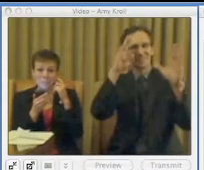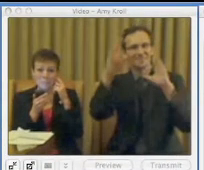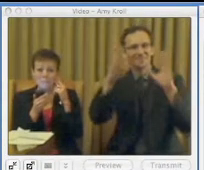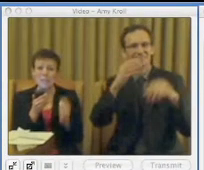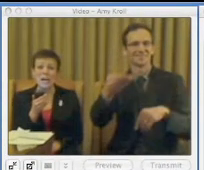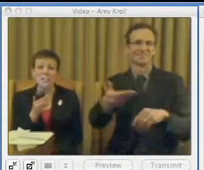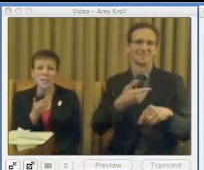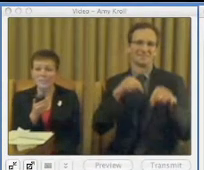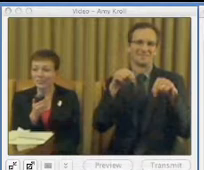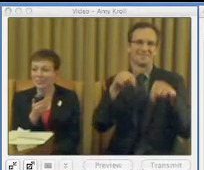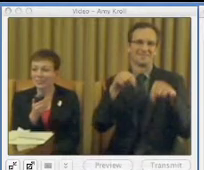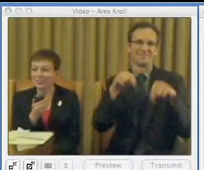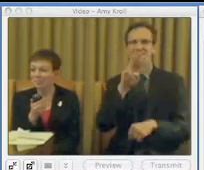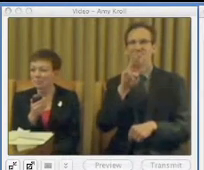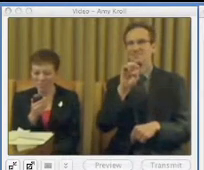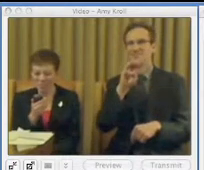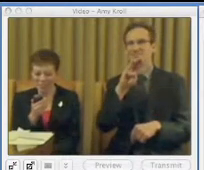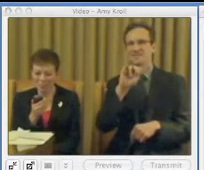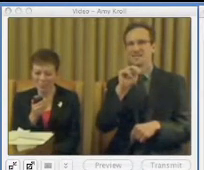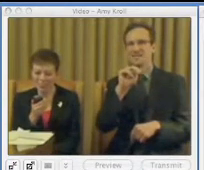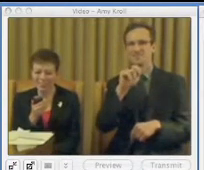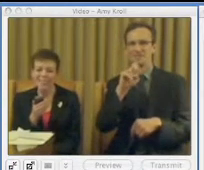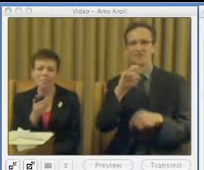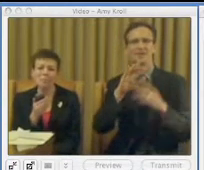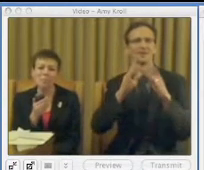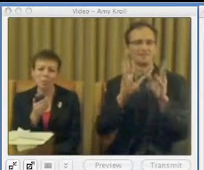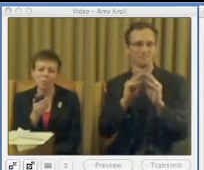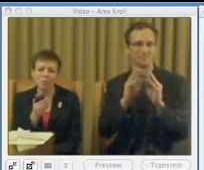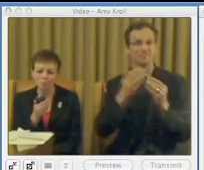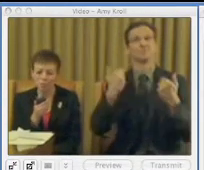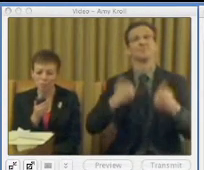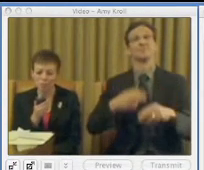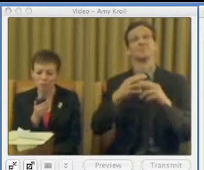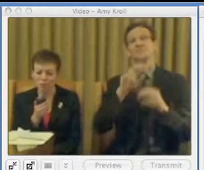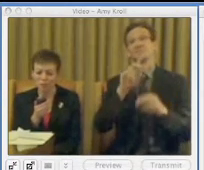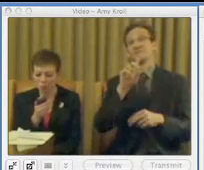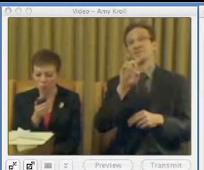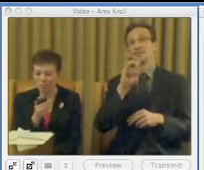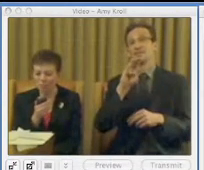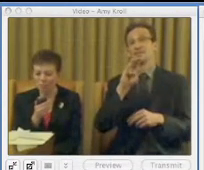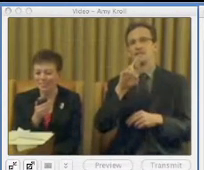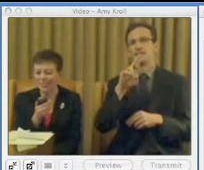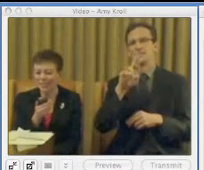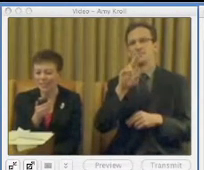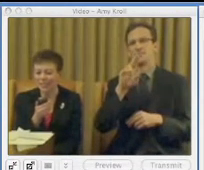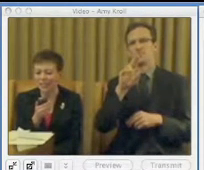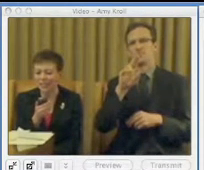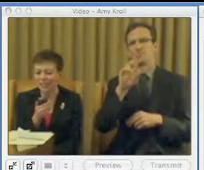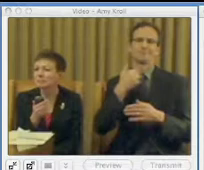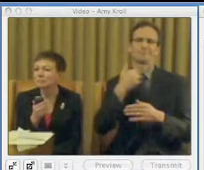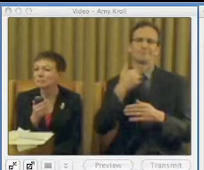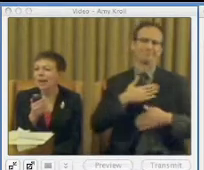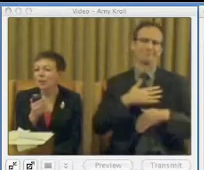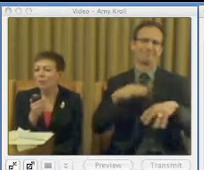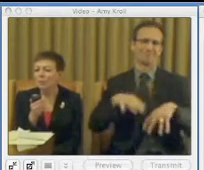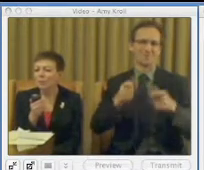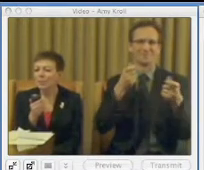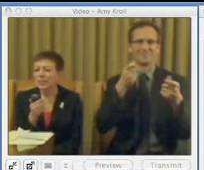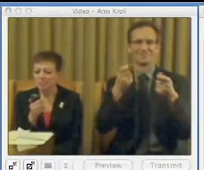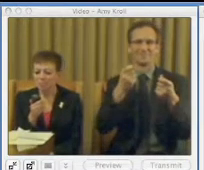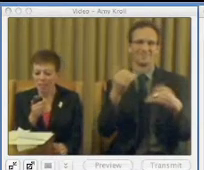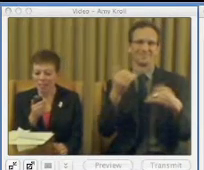Hello, everyone. Welcome to this webinar. My name is Deb Russell, and it's my pleasure to host tonight's